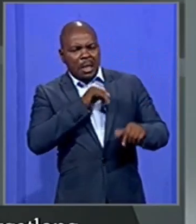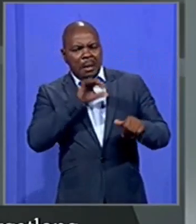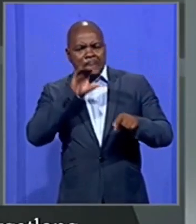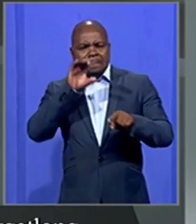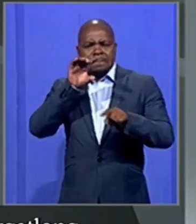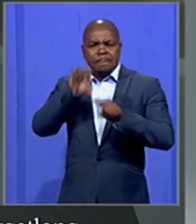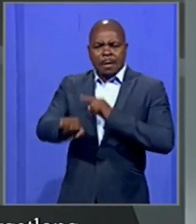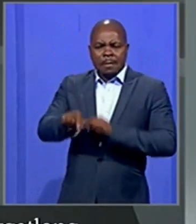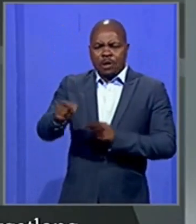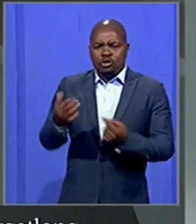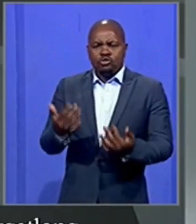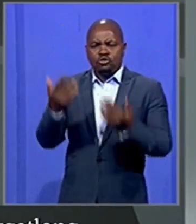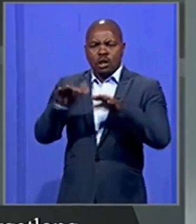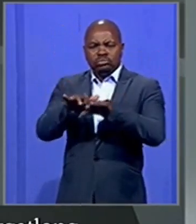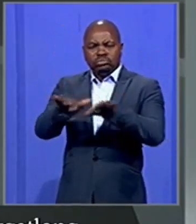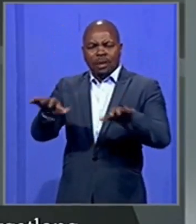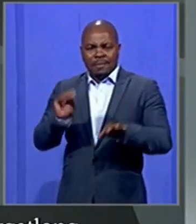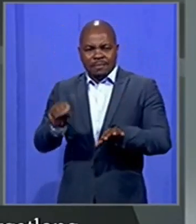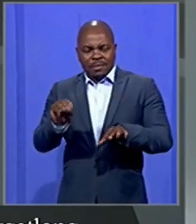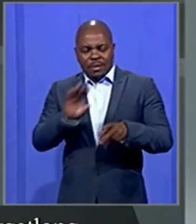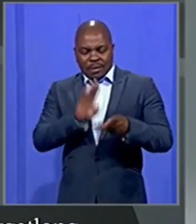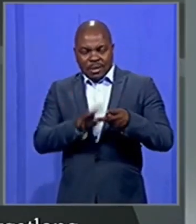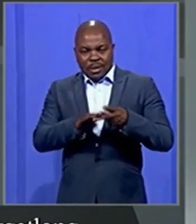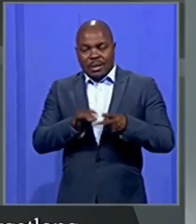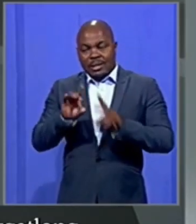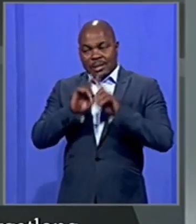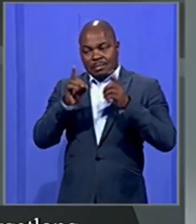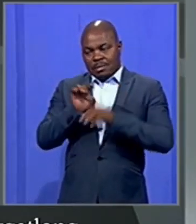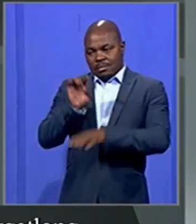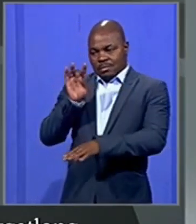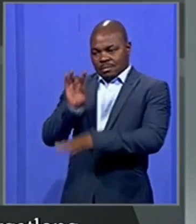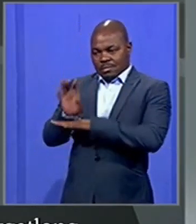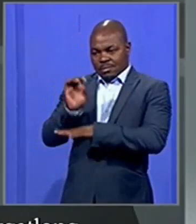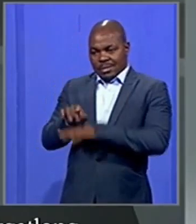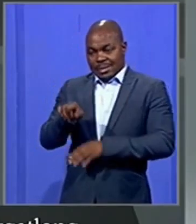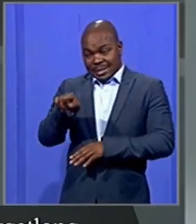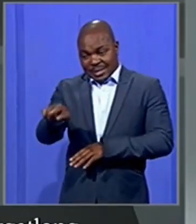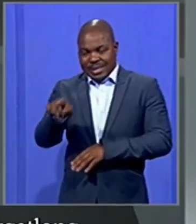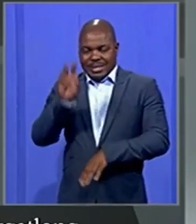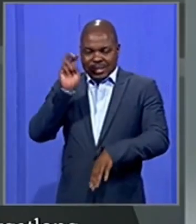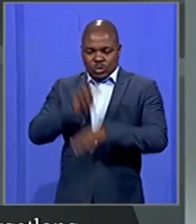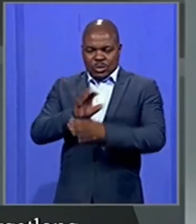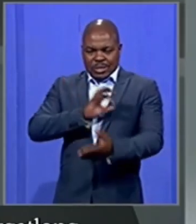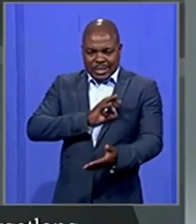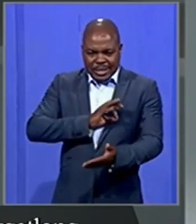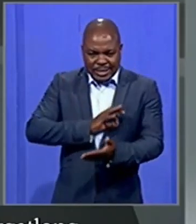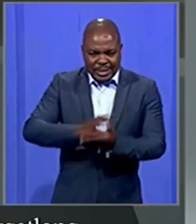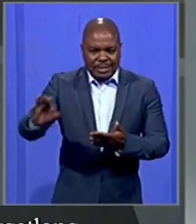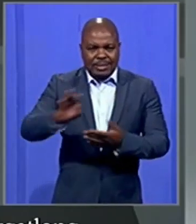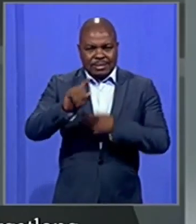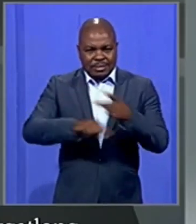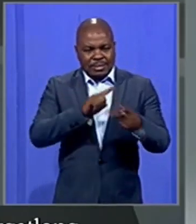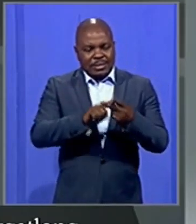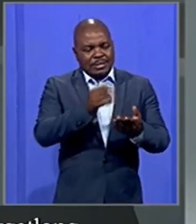the river. The department has given advice on treating water to make it safe for our